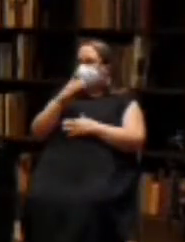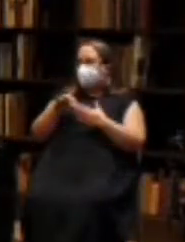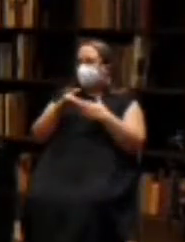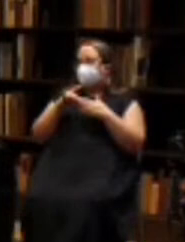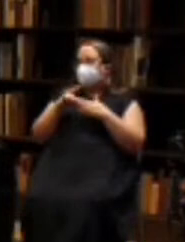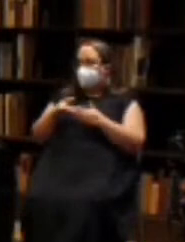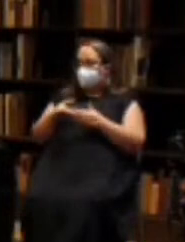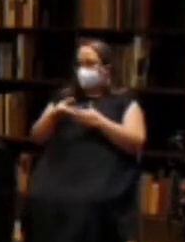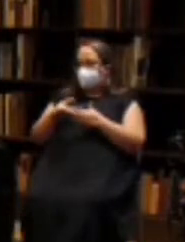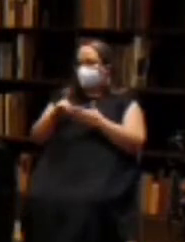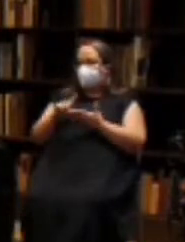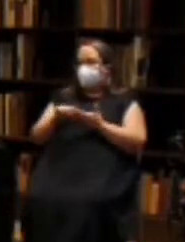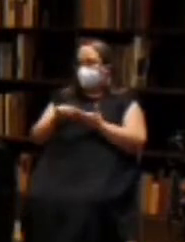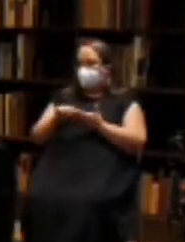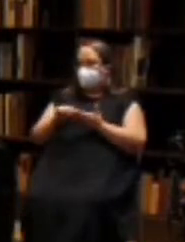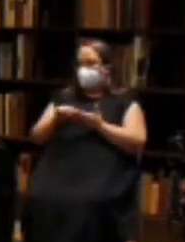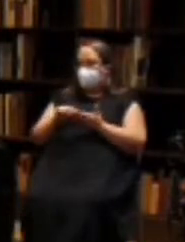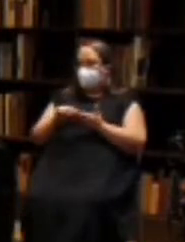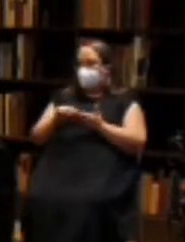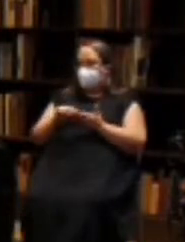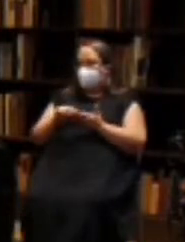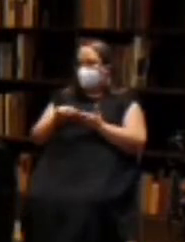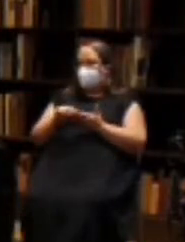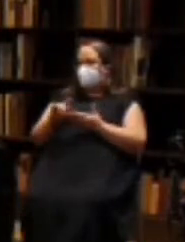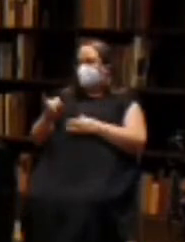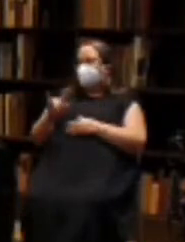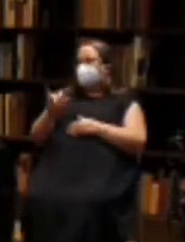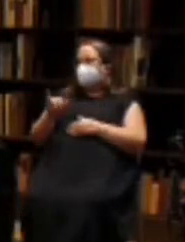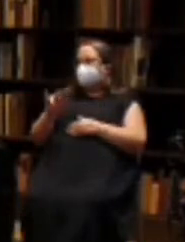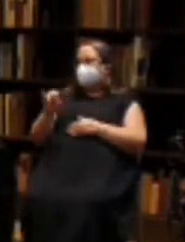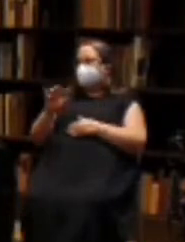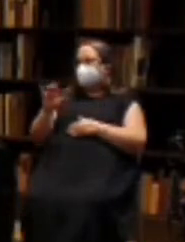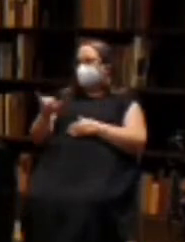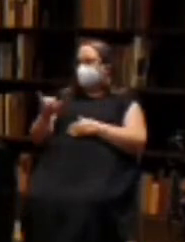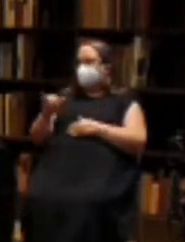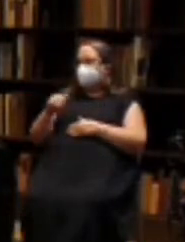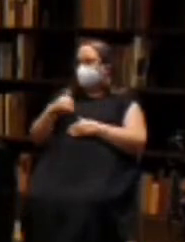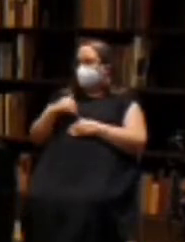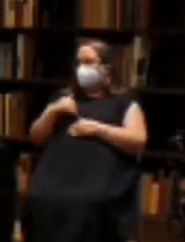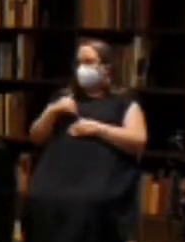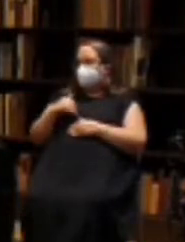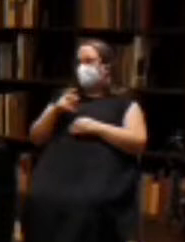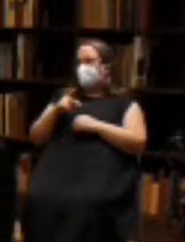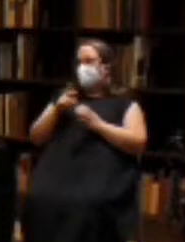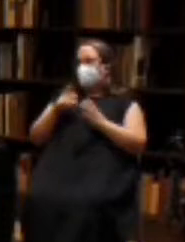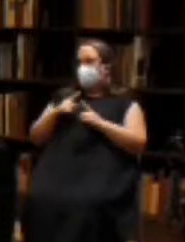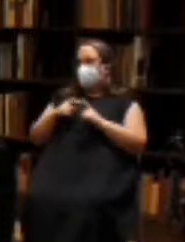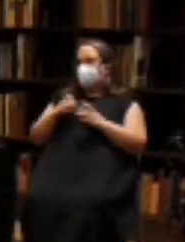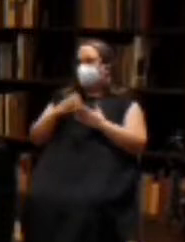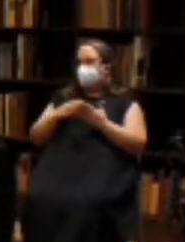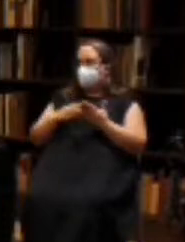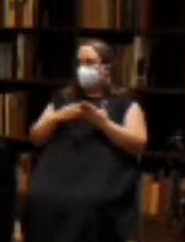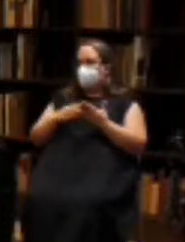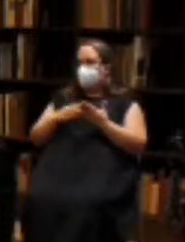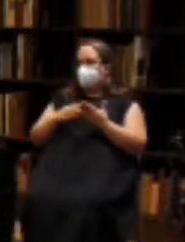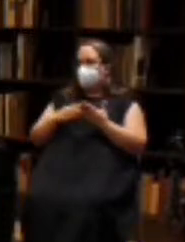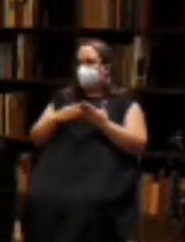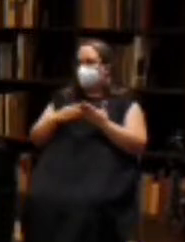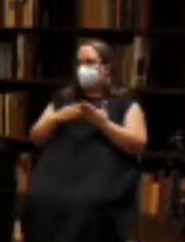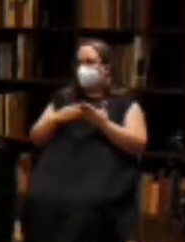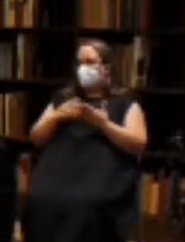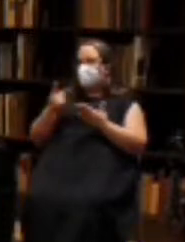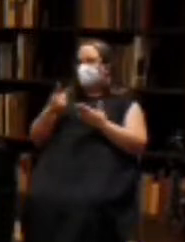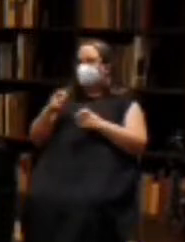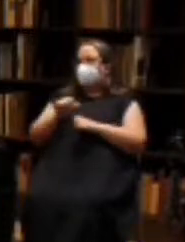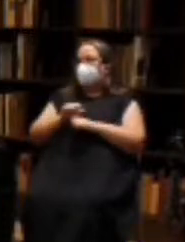publication, in really the legacy of Chicory, had a poet from someone who you guys